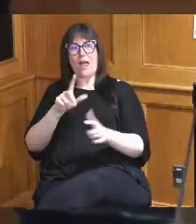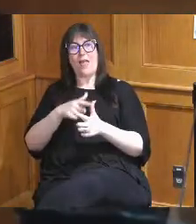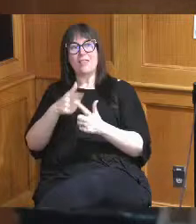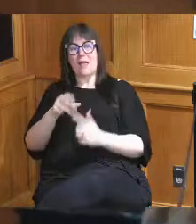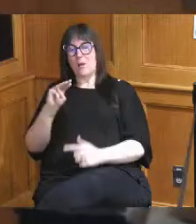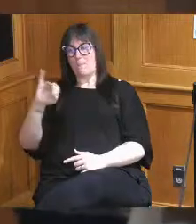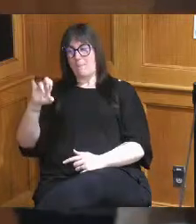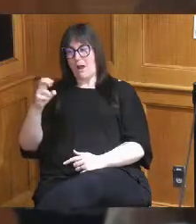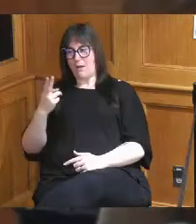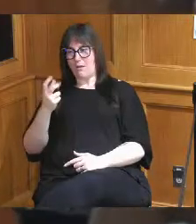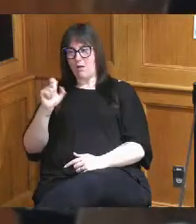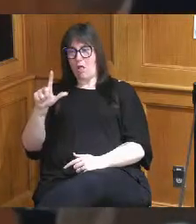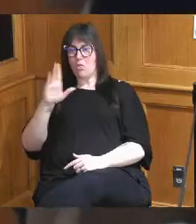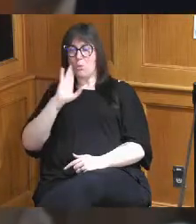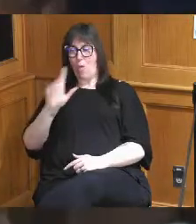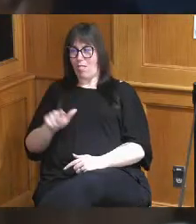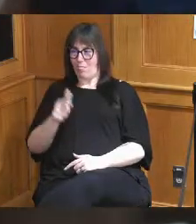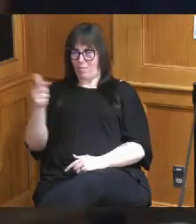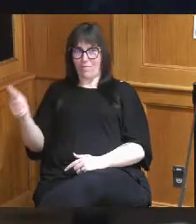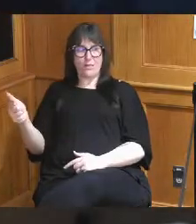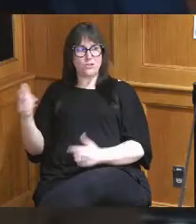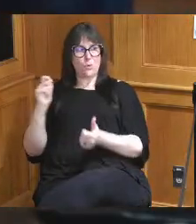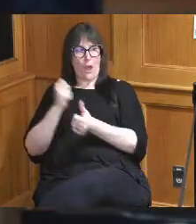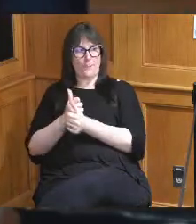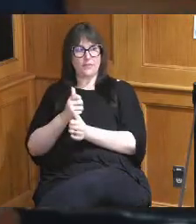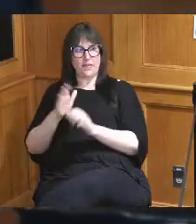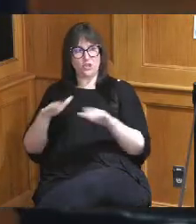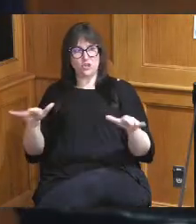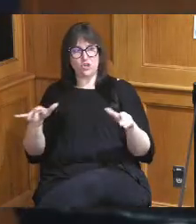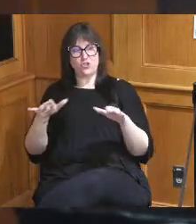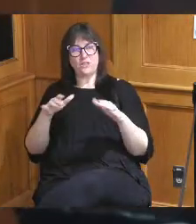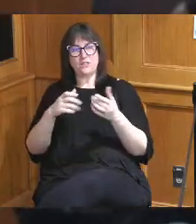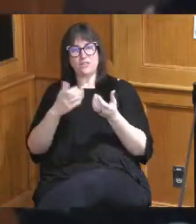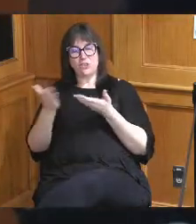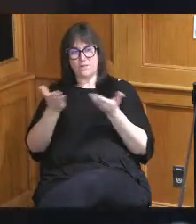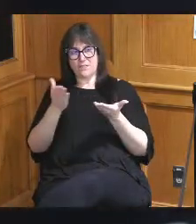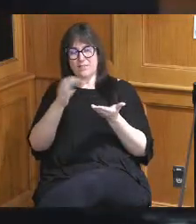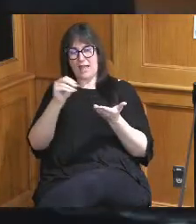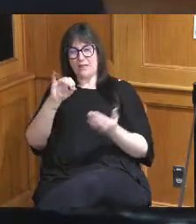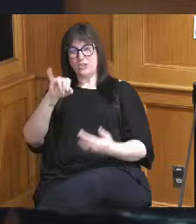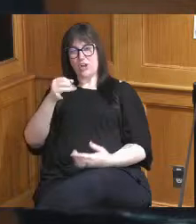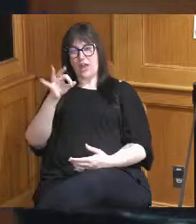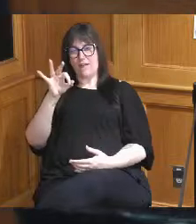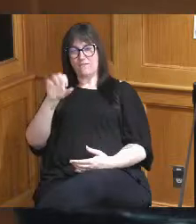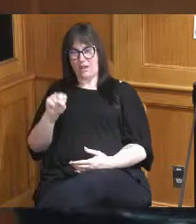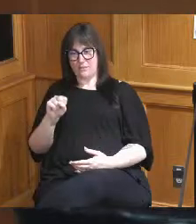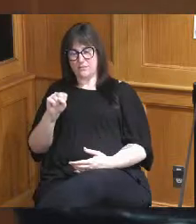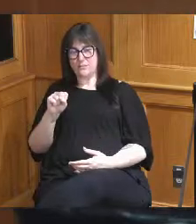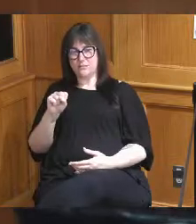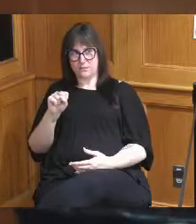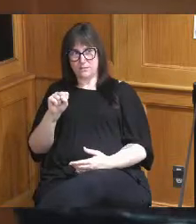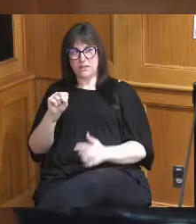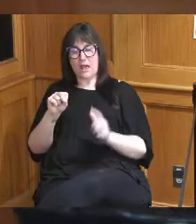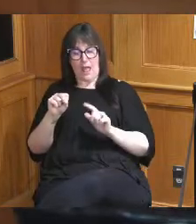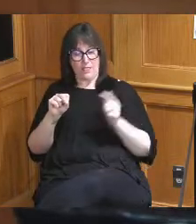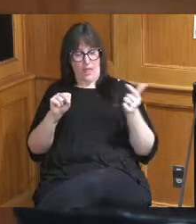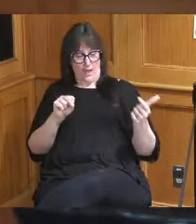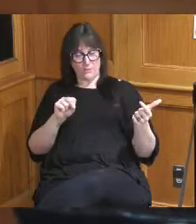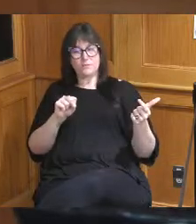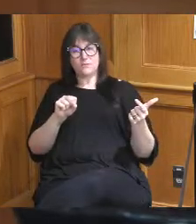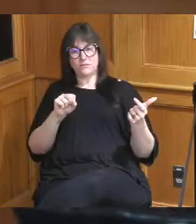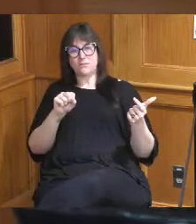Michael Patton to give us an update on Children's Services and JFS. Dr. Jenny O'Donnell will give her report on